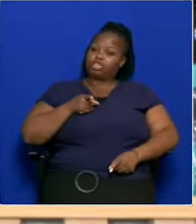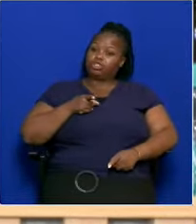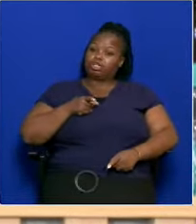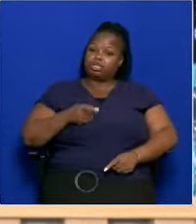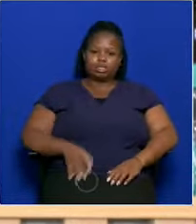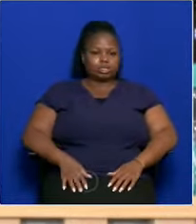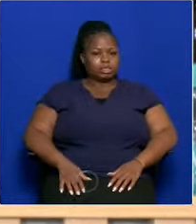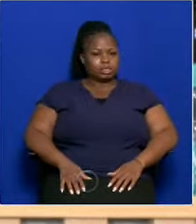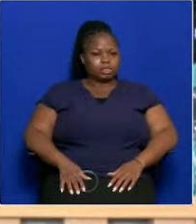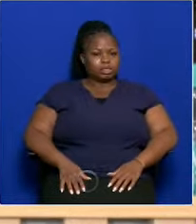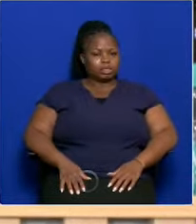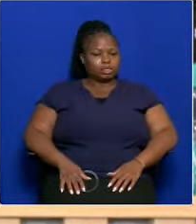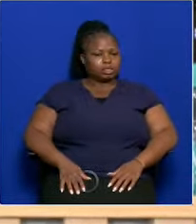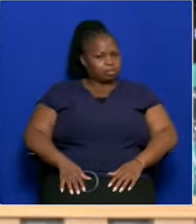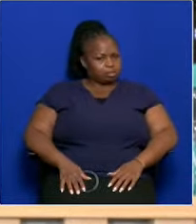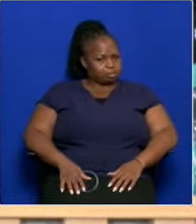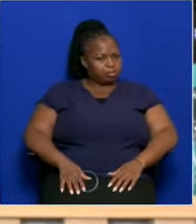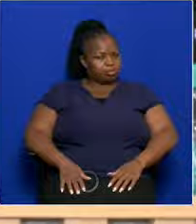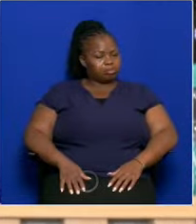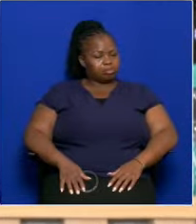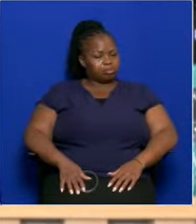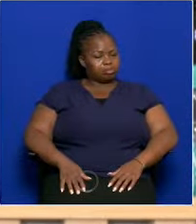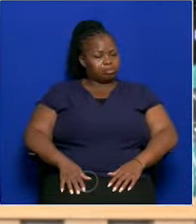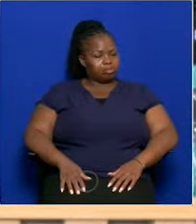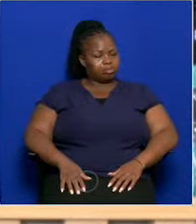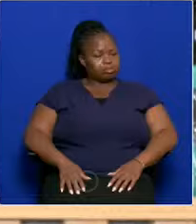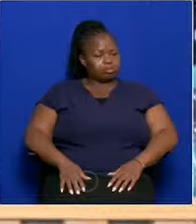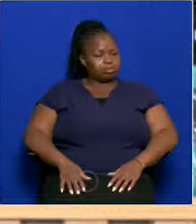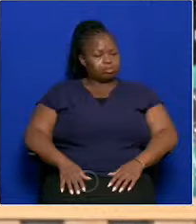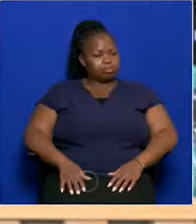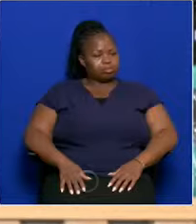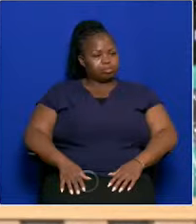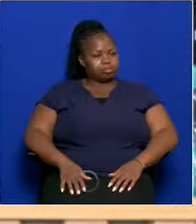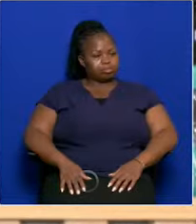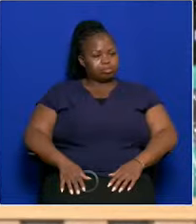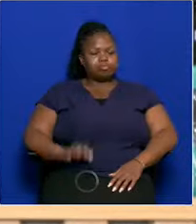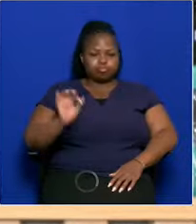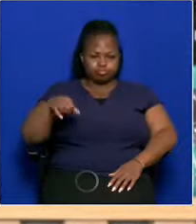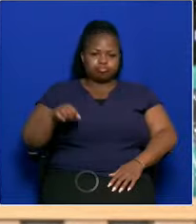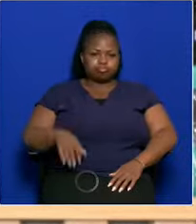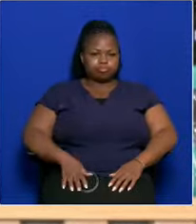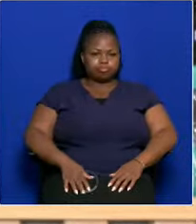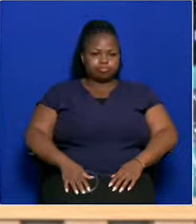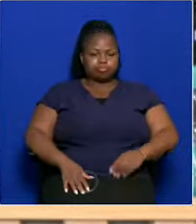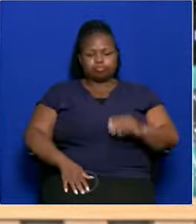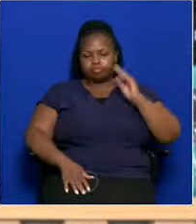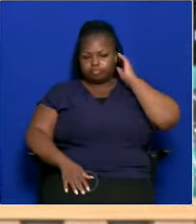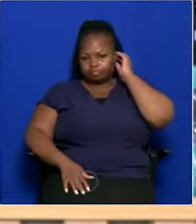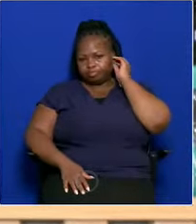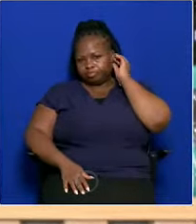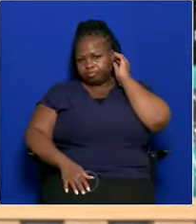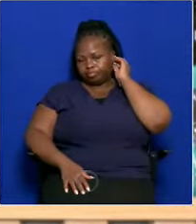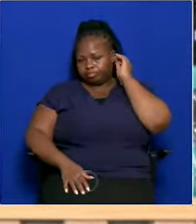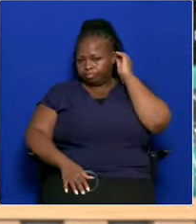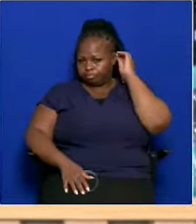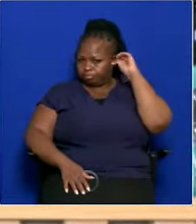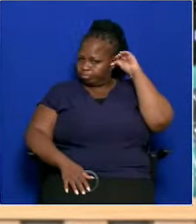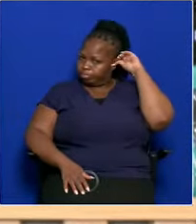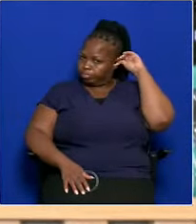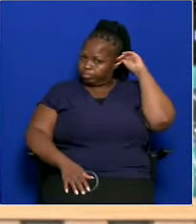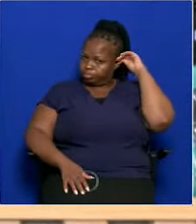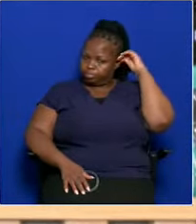Would you say you were instructing him to do that? Yes. All right. Then if you go to